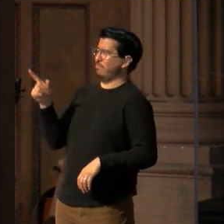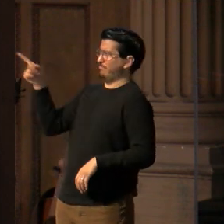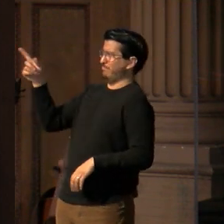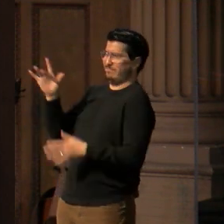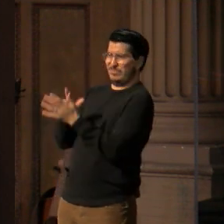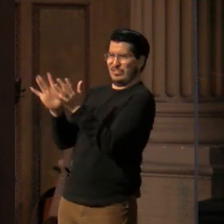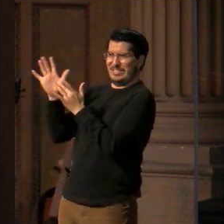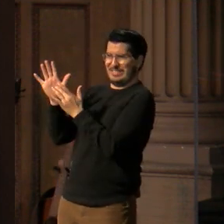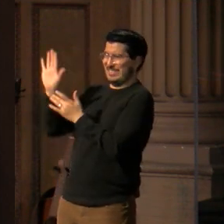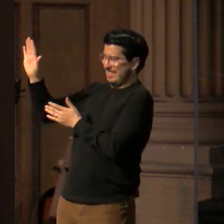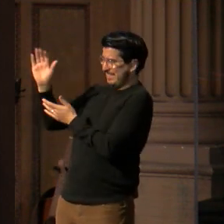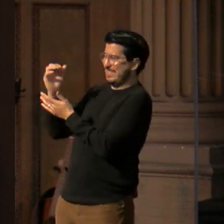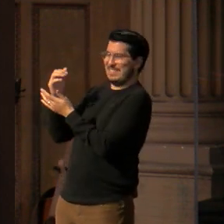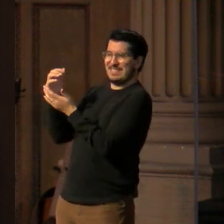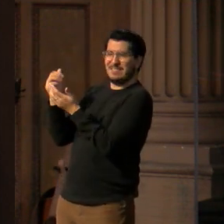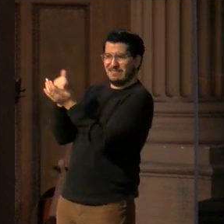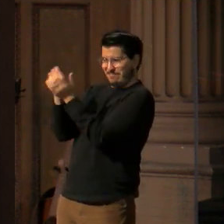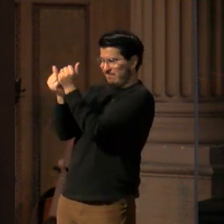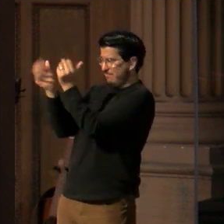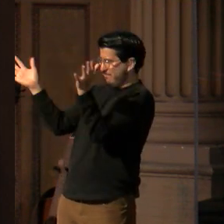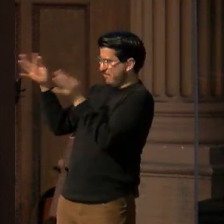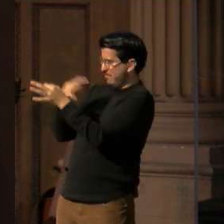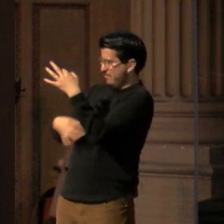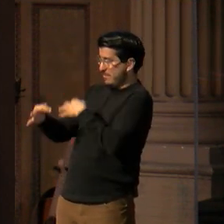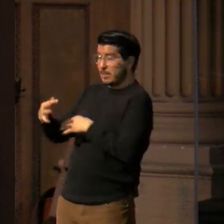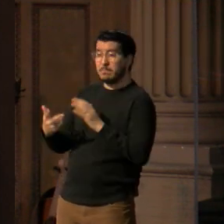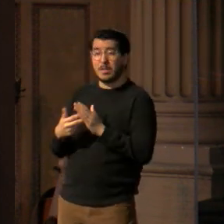anything we could do. We haven't earned God's acceptance.